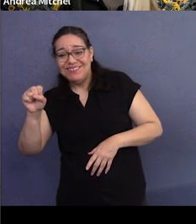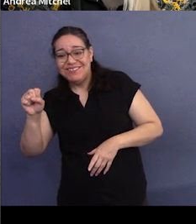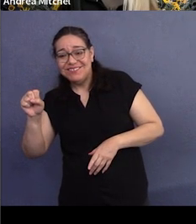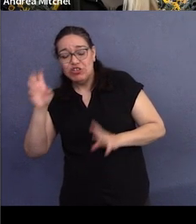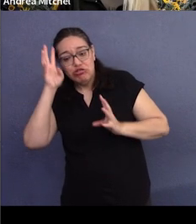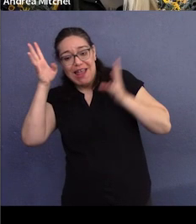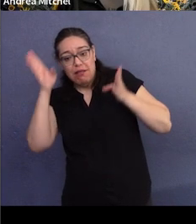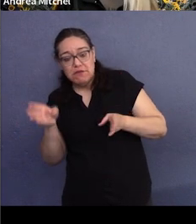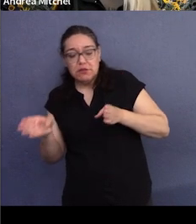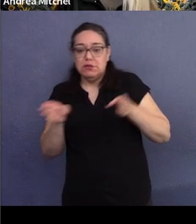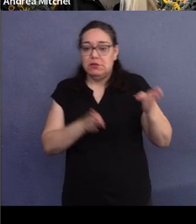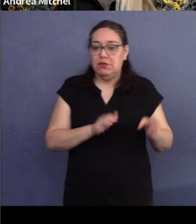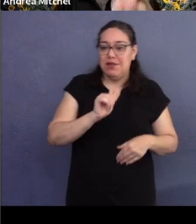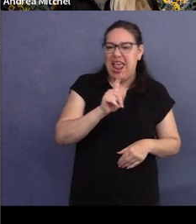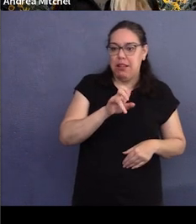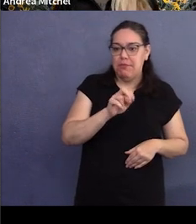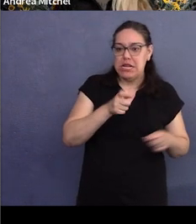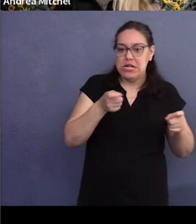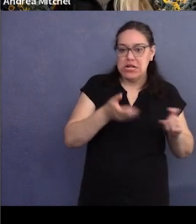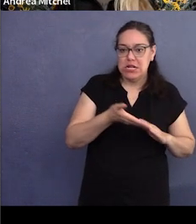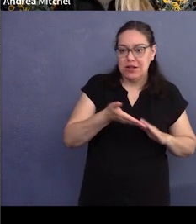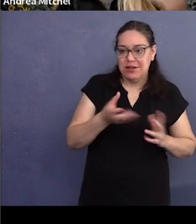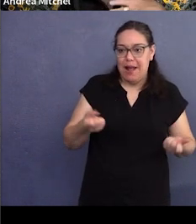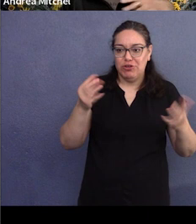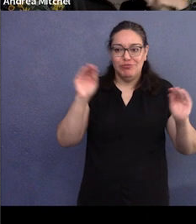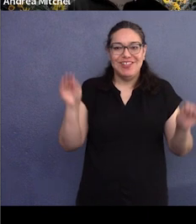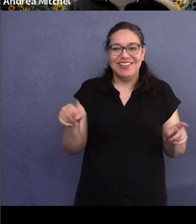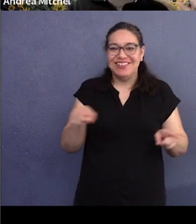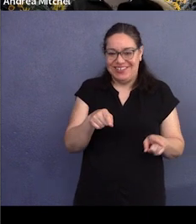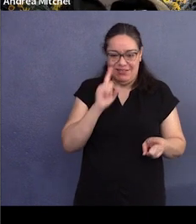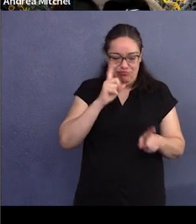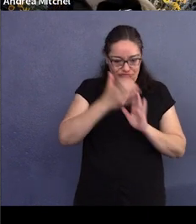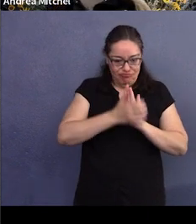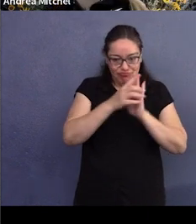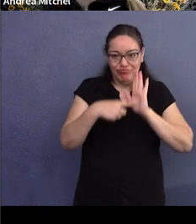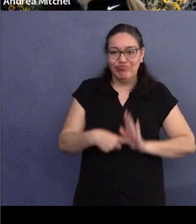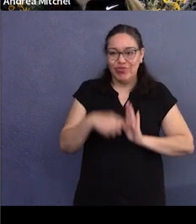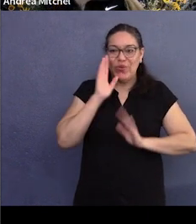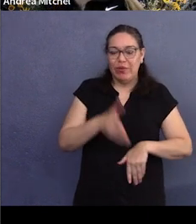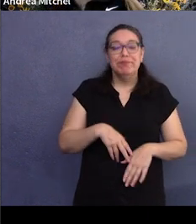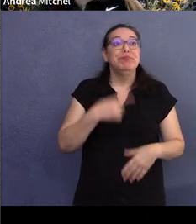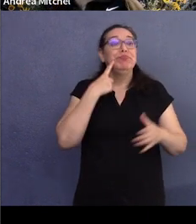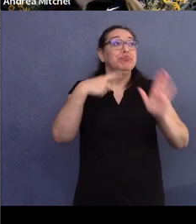So let's go through admin. So let's say, for instance, you wanted to bring on